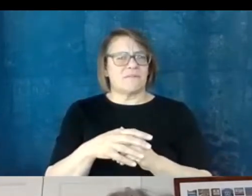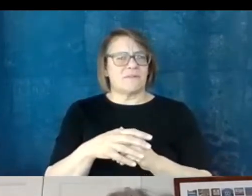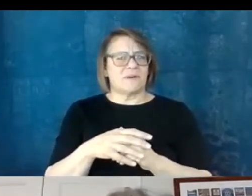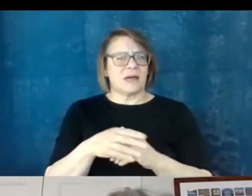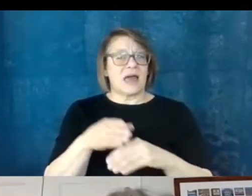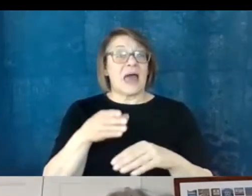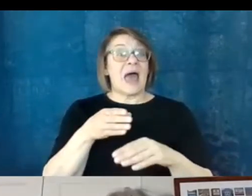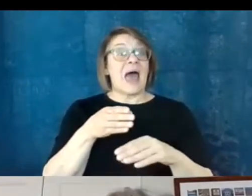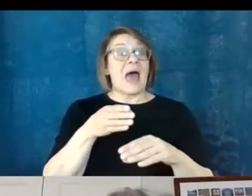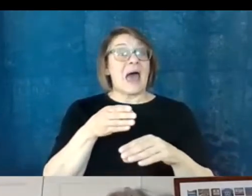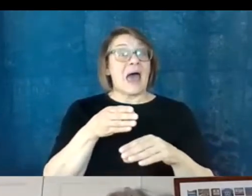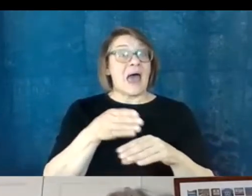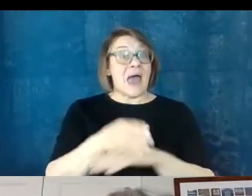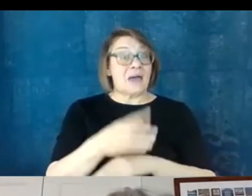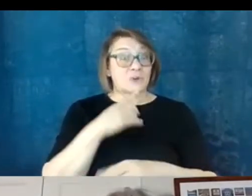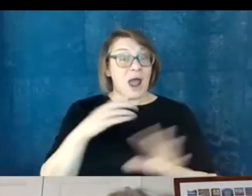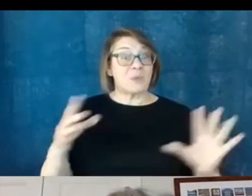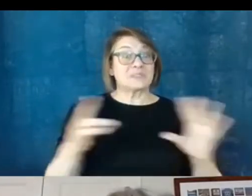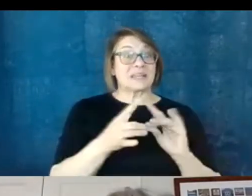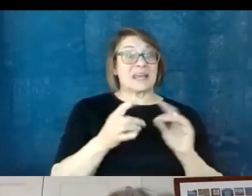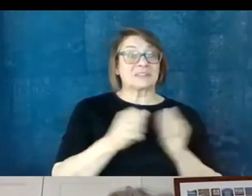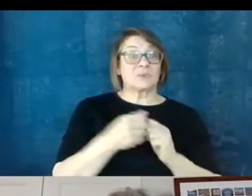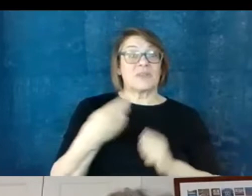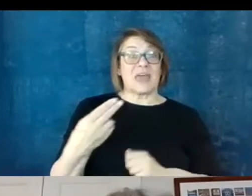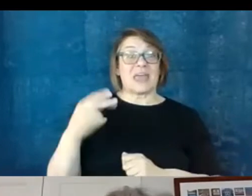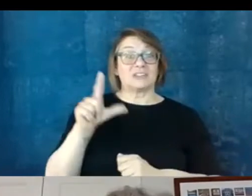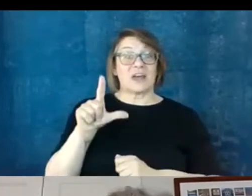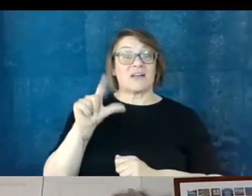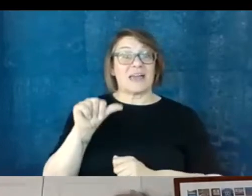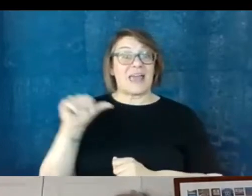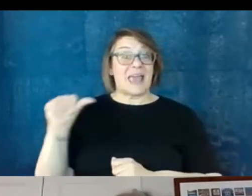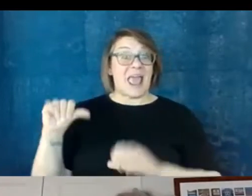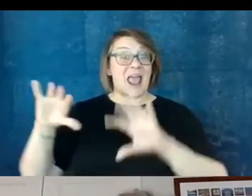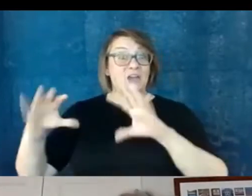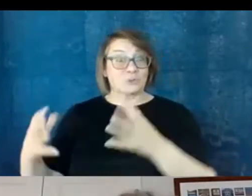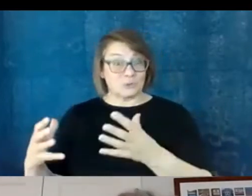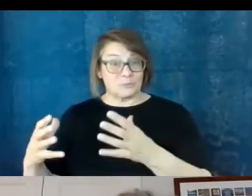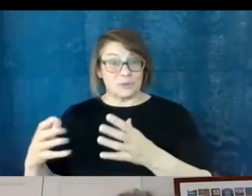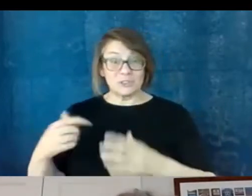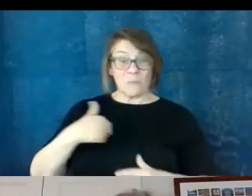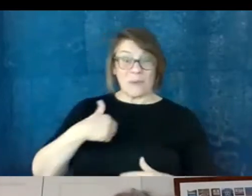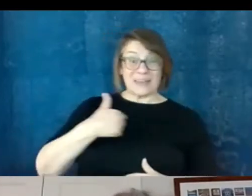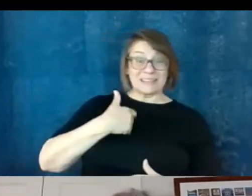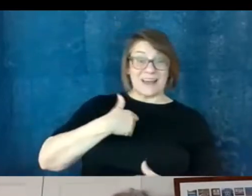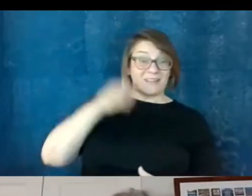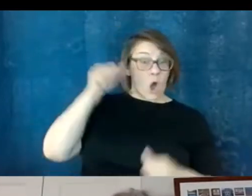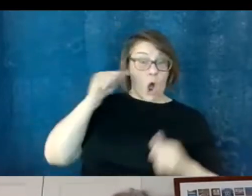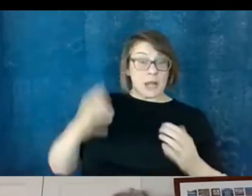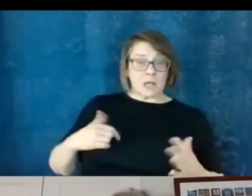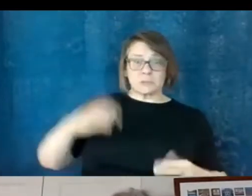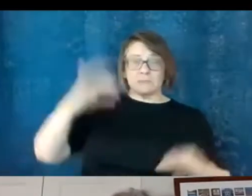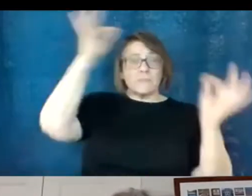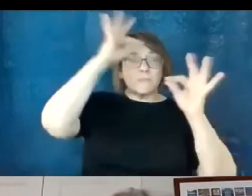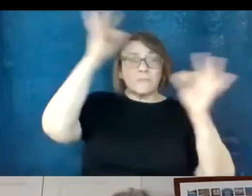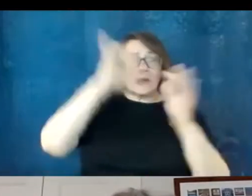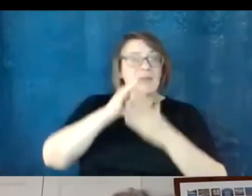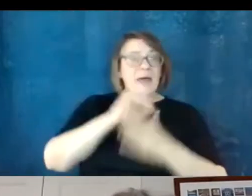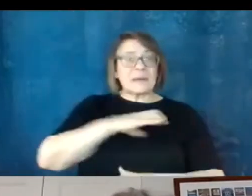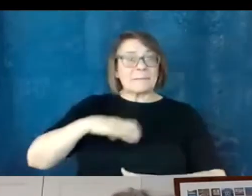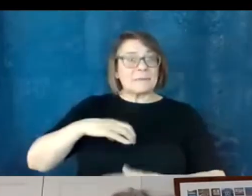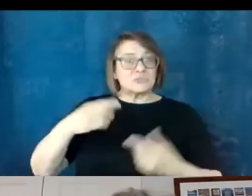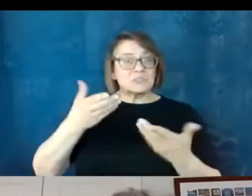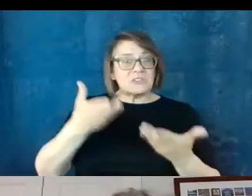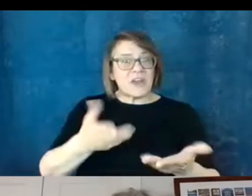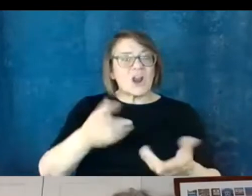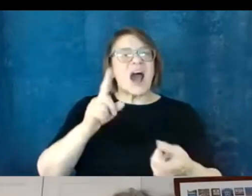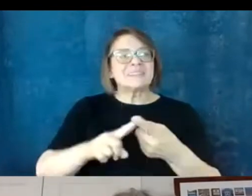after I got connected with the HLAA group. So even as an audiologist, I wasn't aware that was going on until